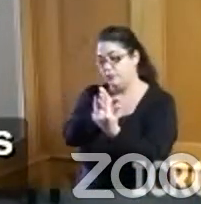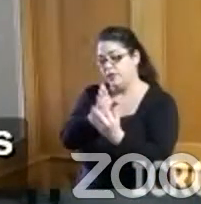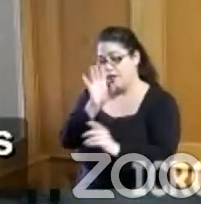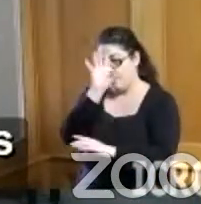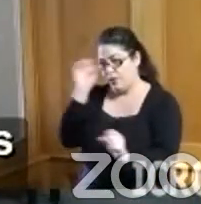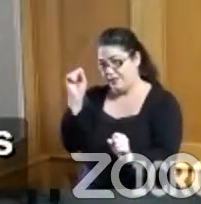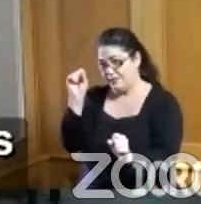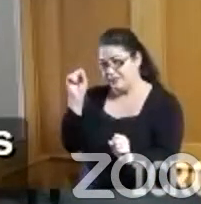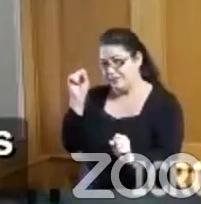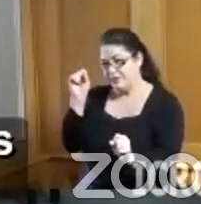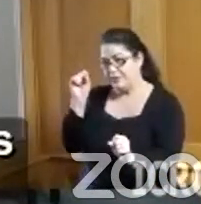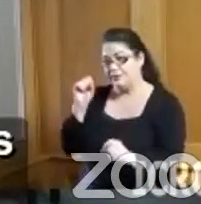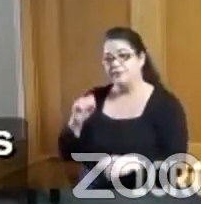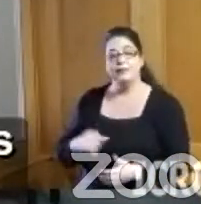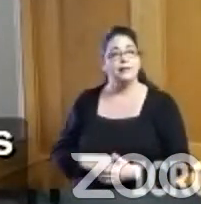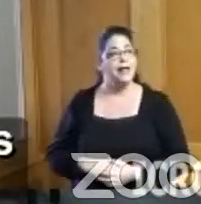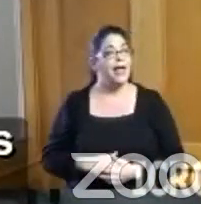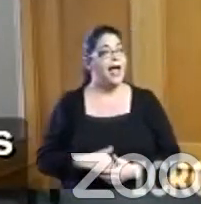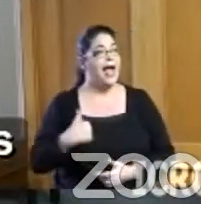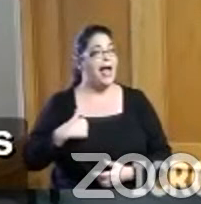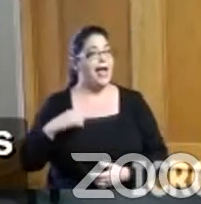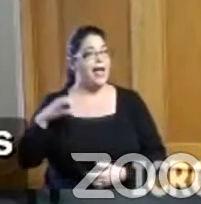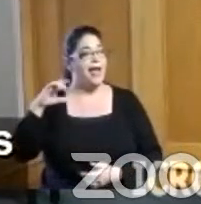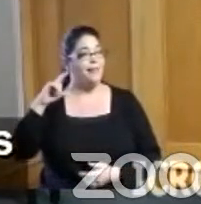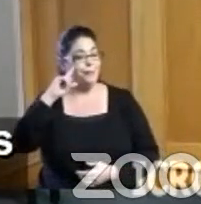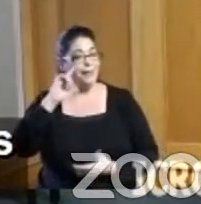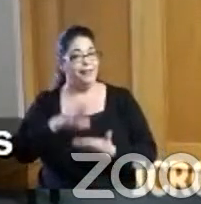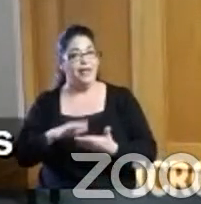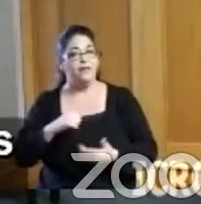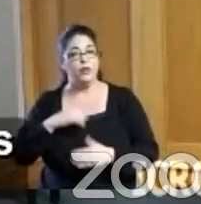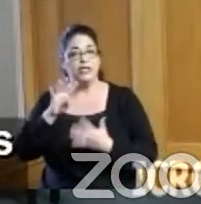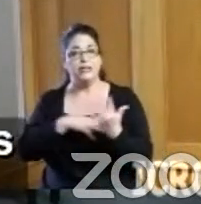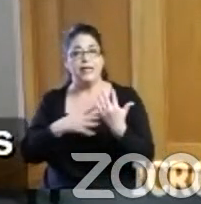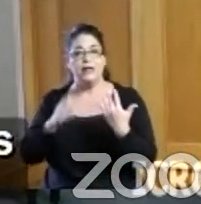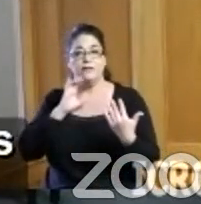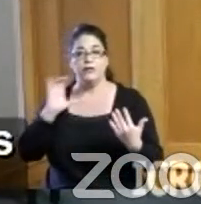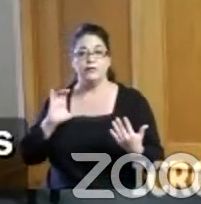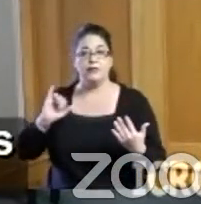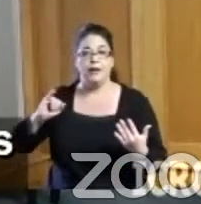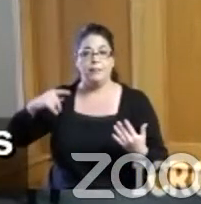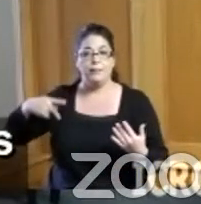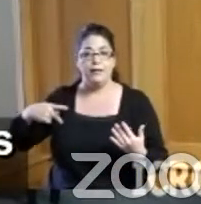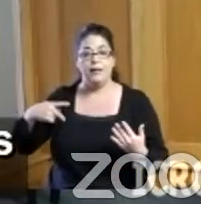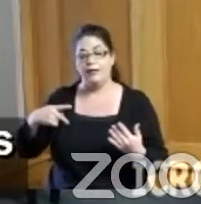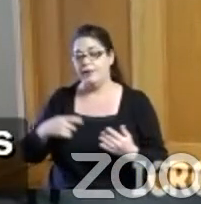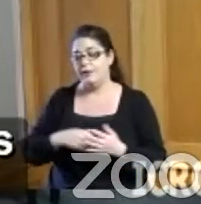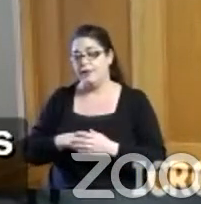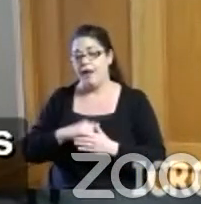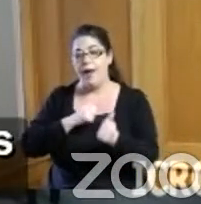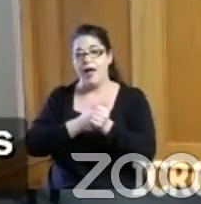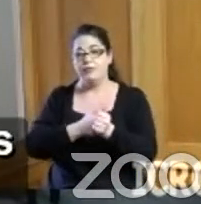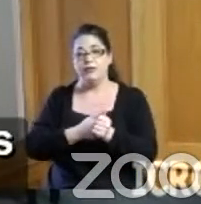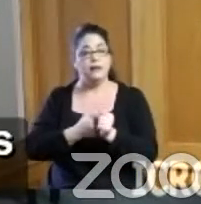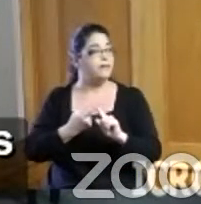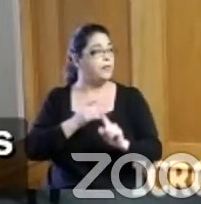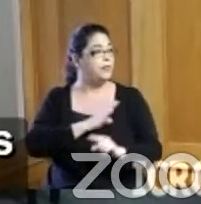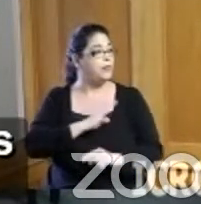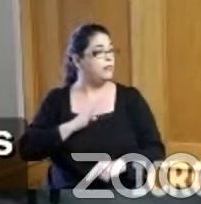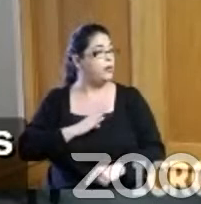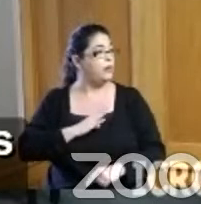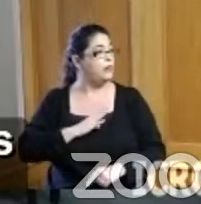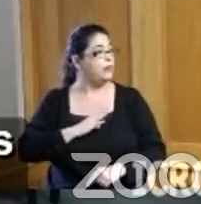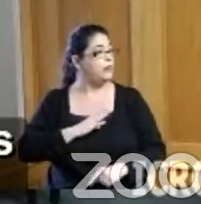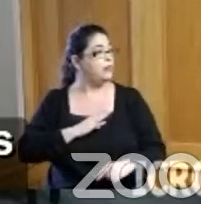note, I believe MSD is scheduled for a CIP update with the board next month. Right. So yeah, okay. Good time to. That'll do it. Thank Great. You. Great. And can we get an update on the flooding? Would you